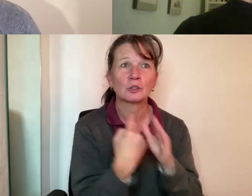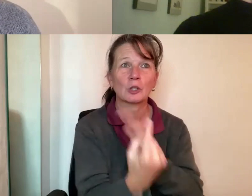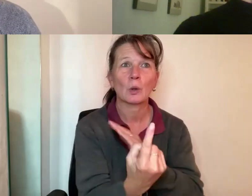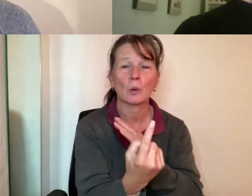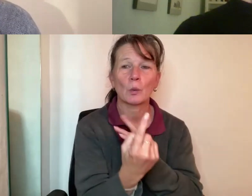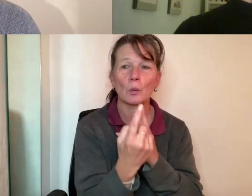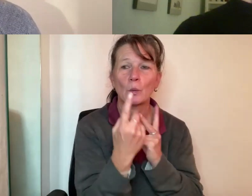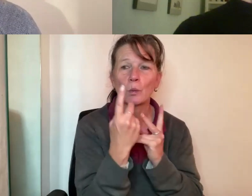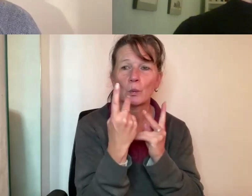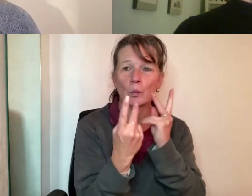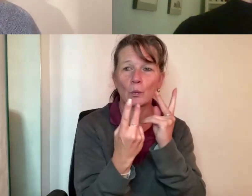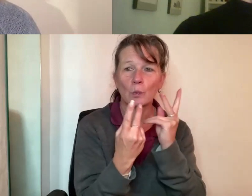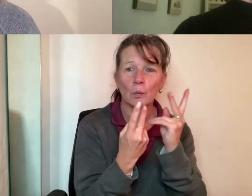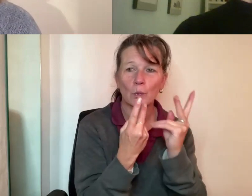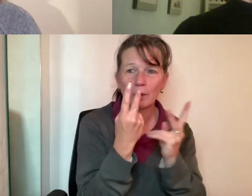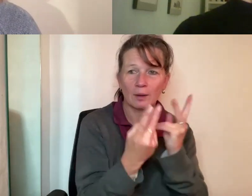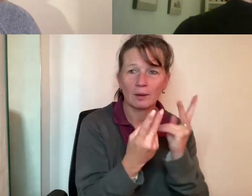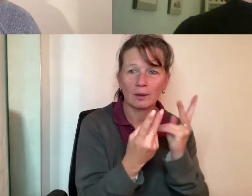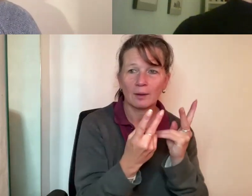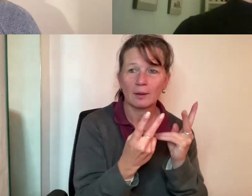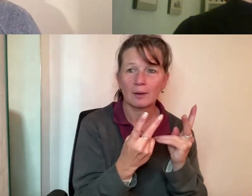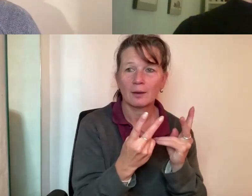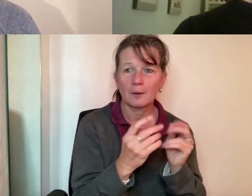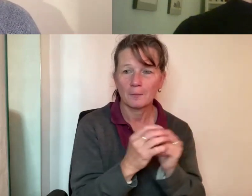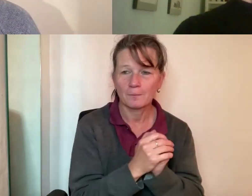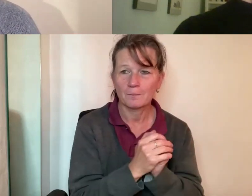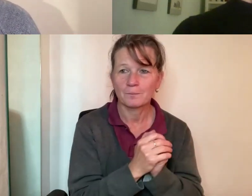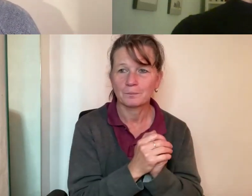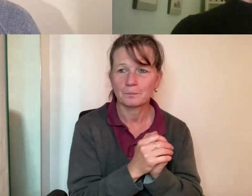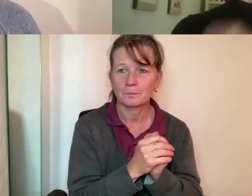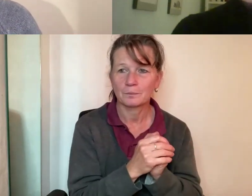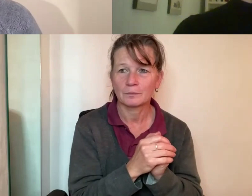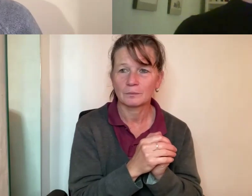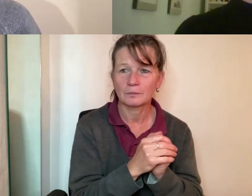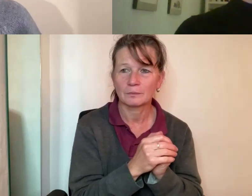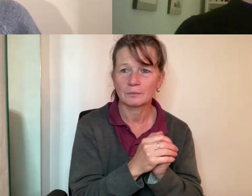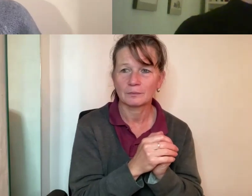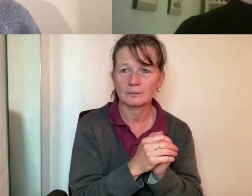pieces by a Baroque composer called Elizabeth Jacquet de Laguerre, which are